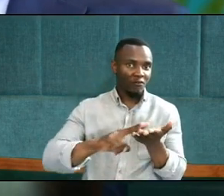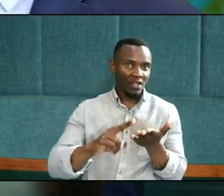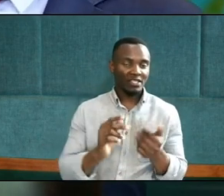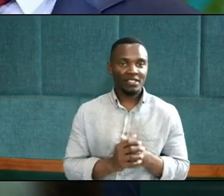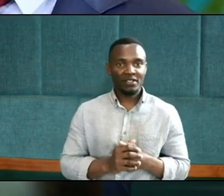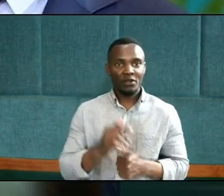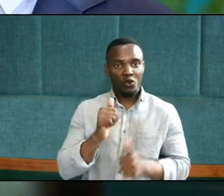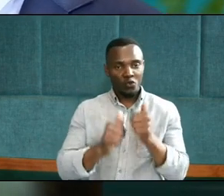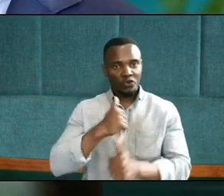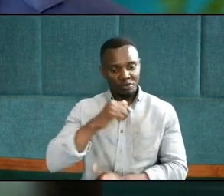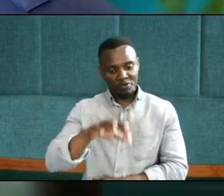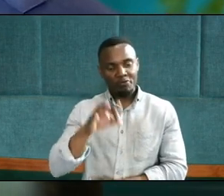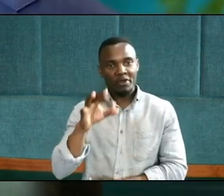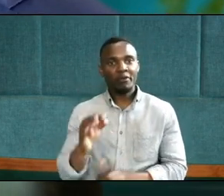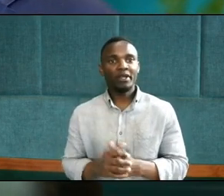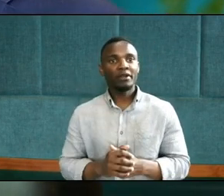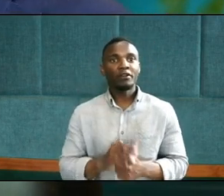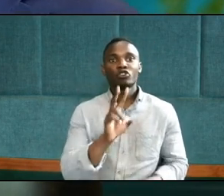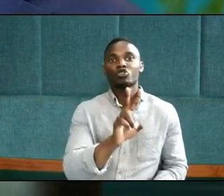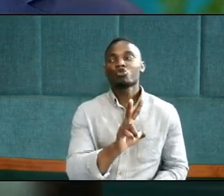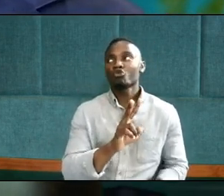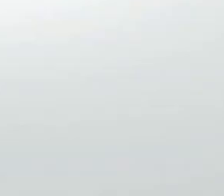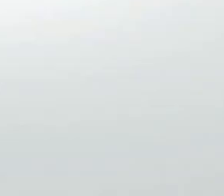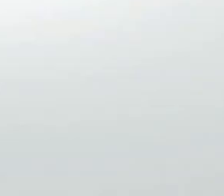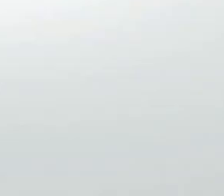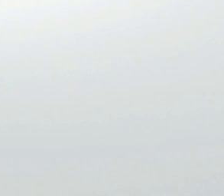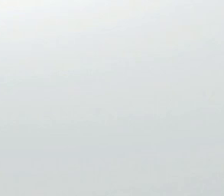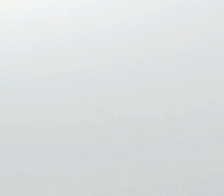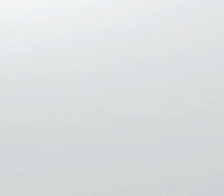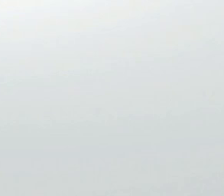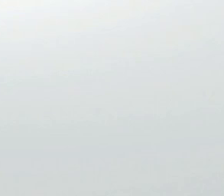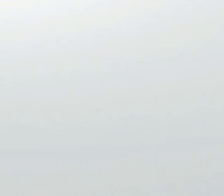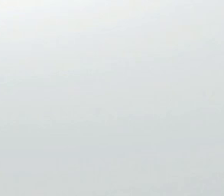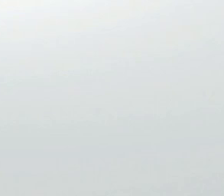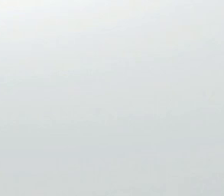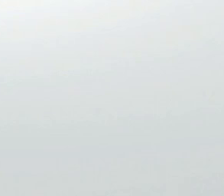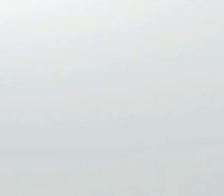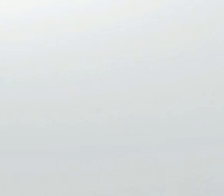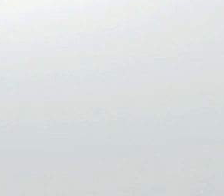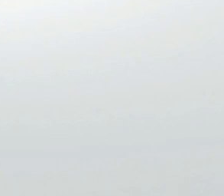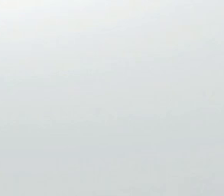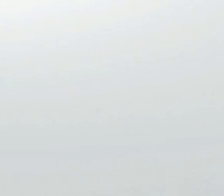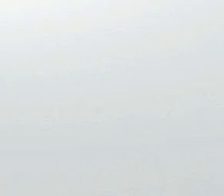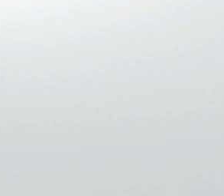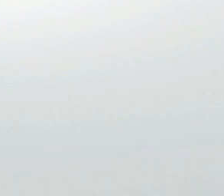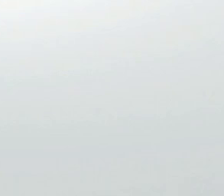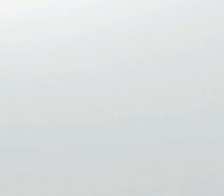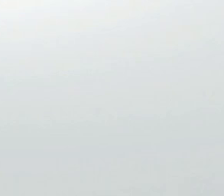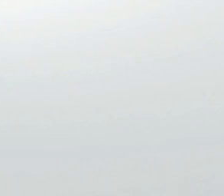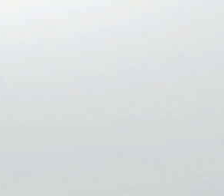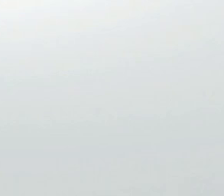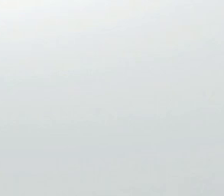chosen for today's presentation. There are two of them. One of them is the one that is famous. This one